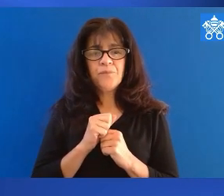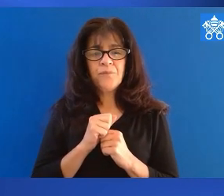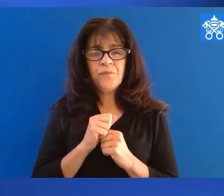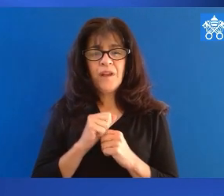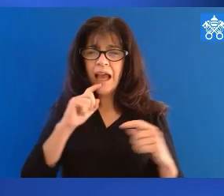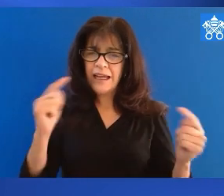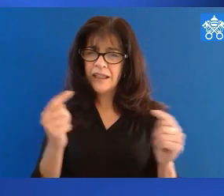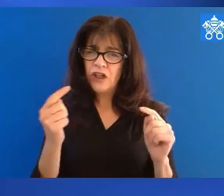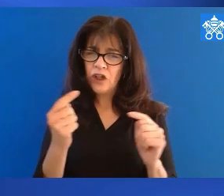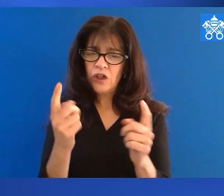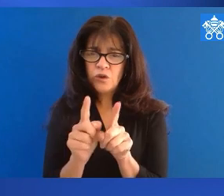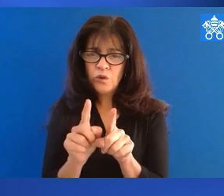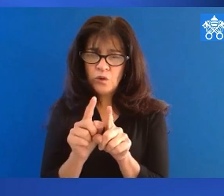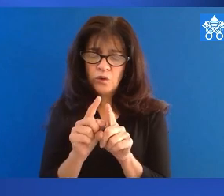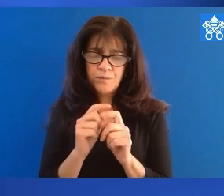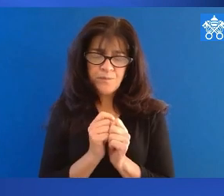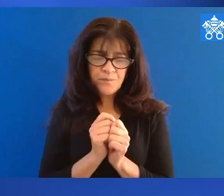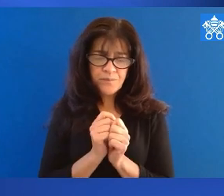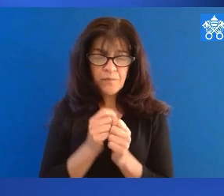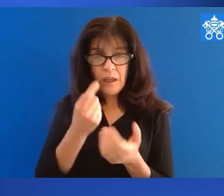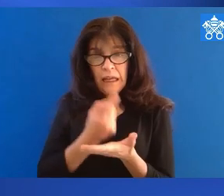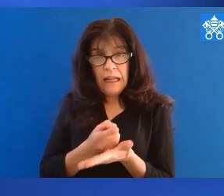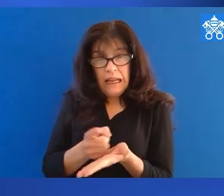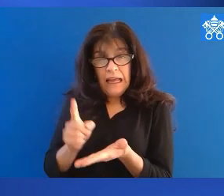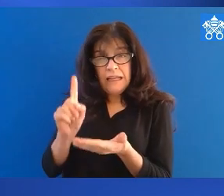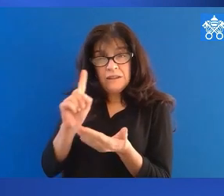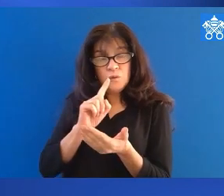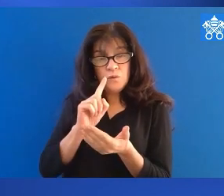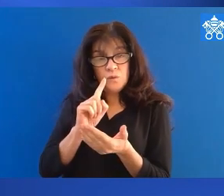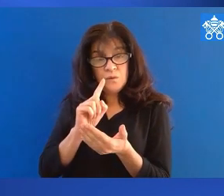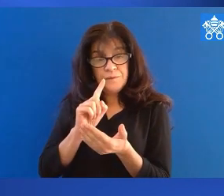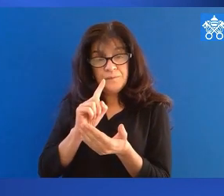who are injured. And last week,